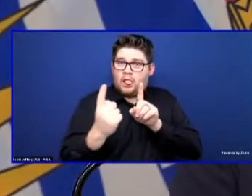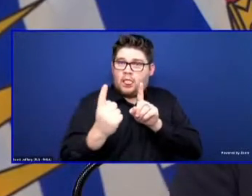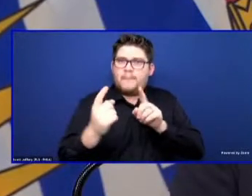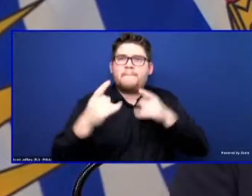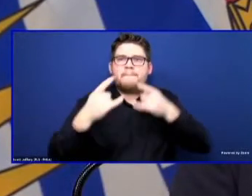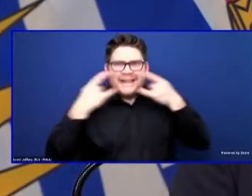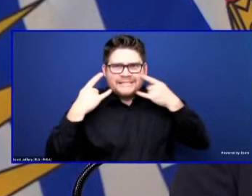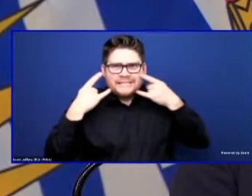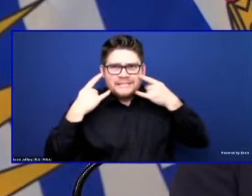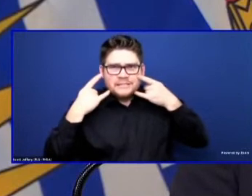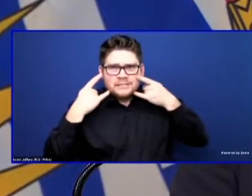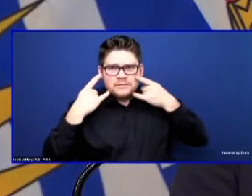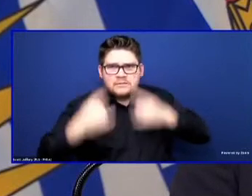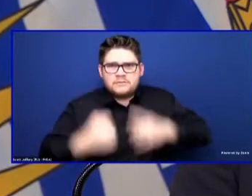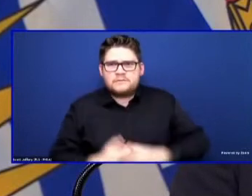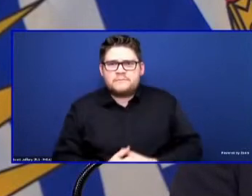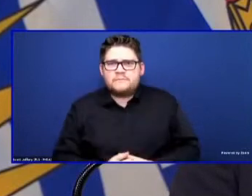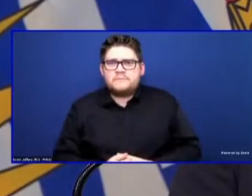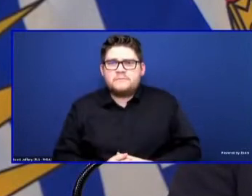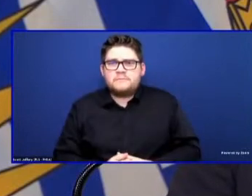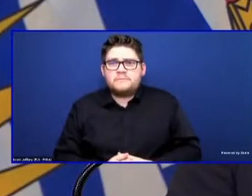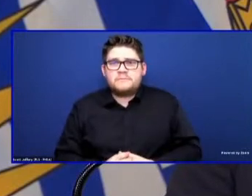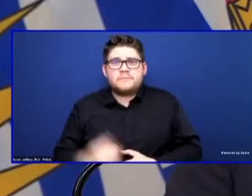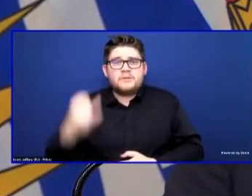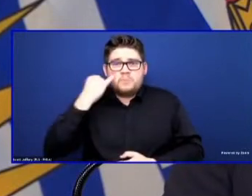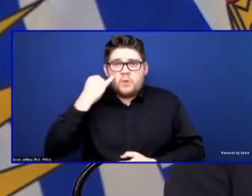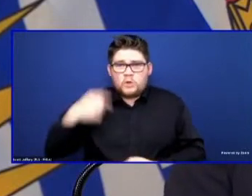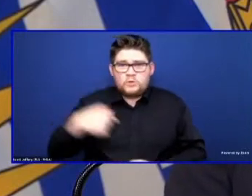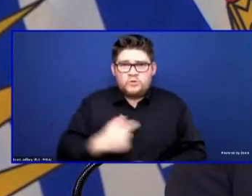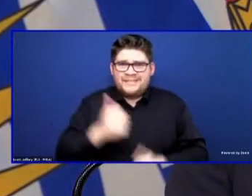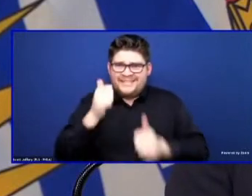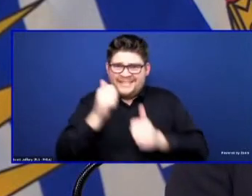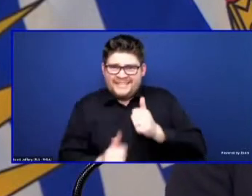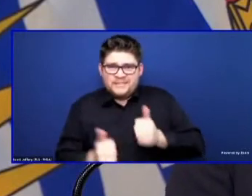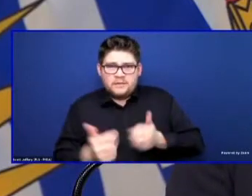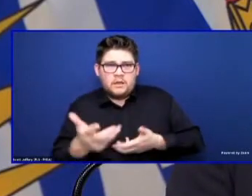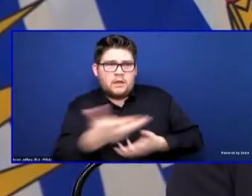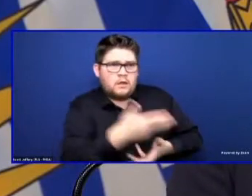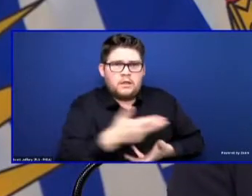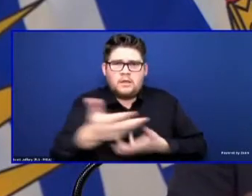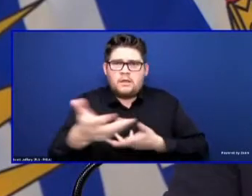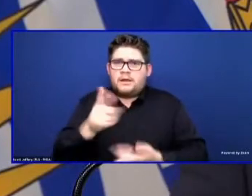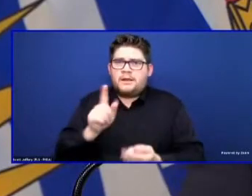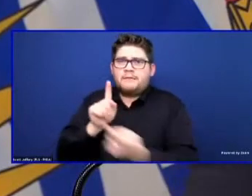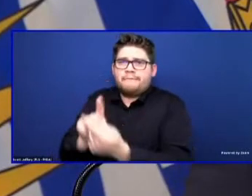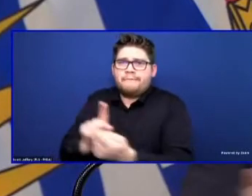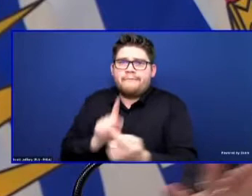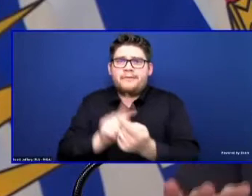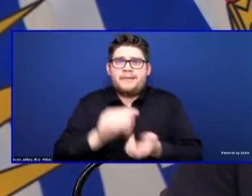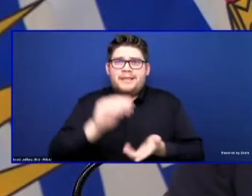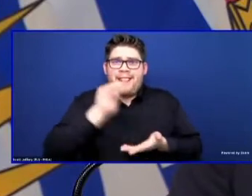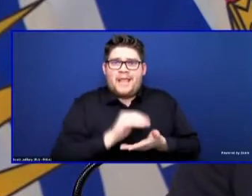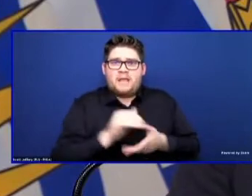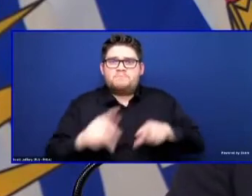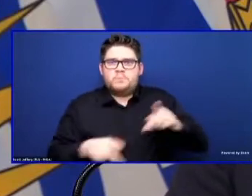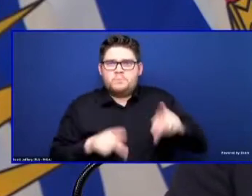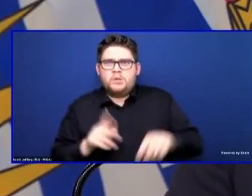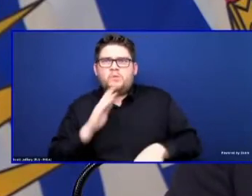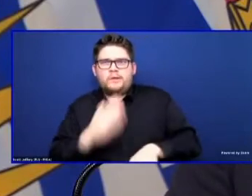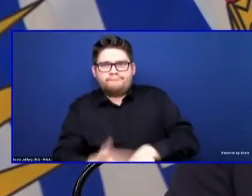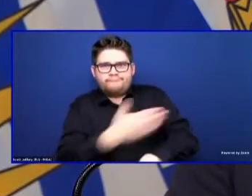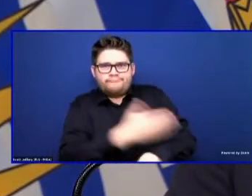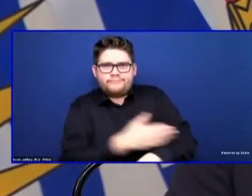around us. We will all see that benefit. Even a small effort can make a big difference in our